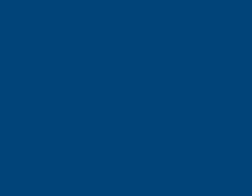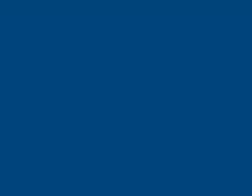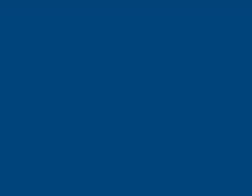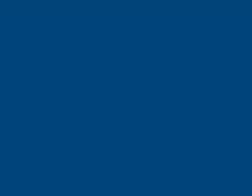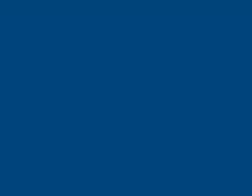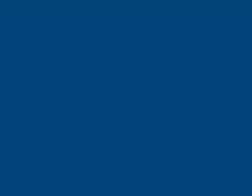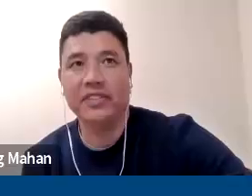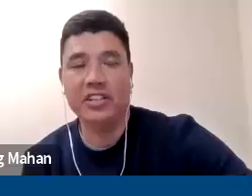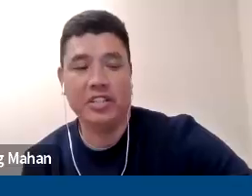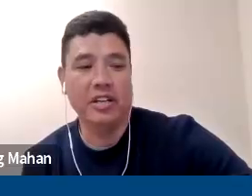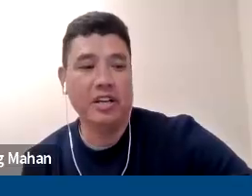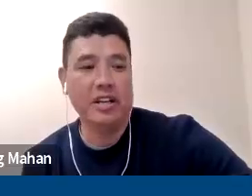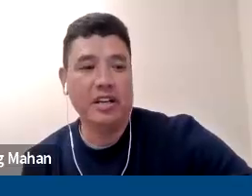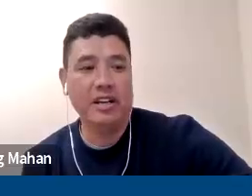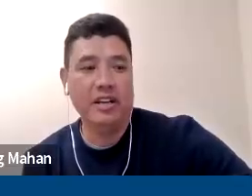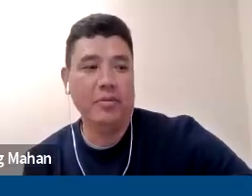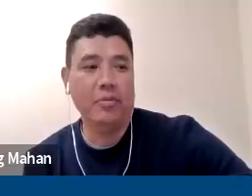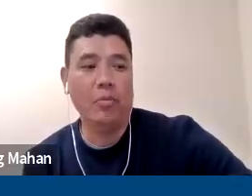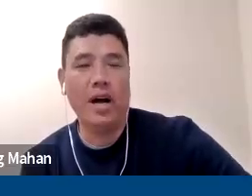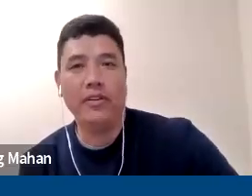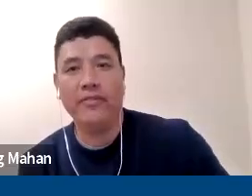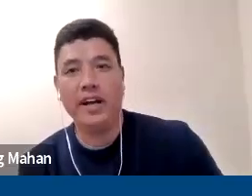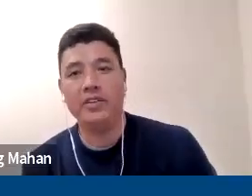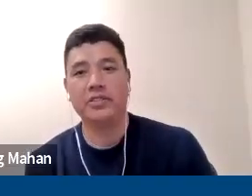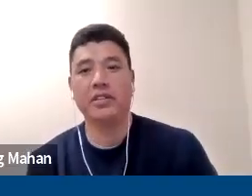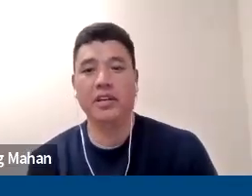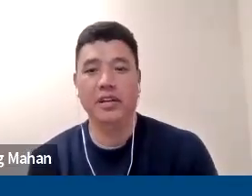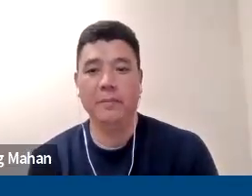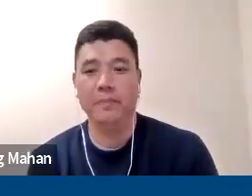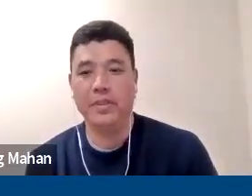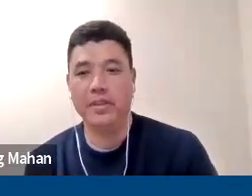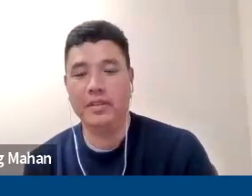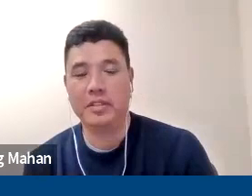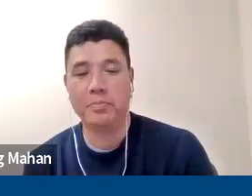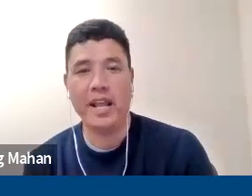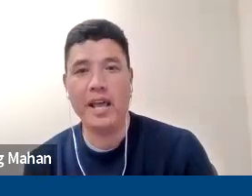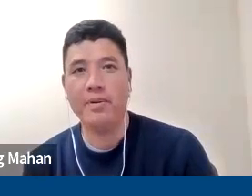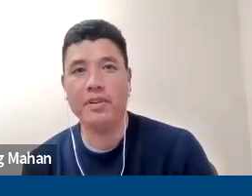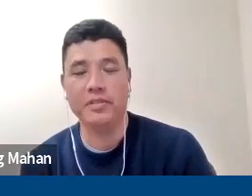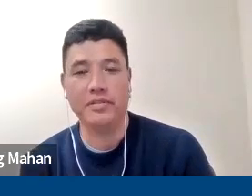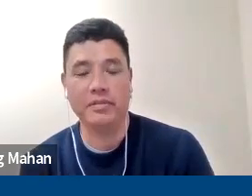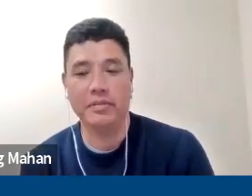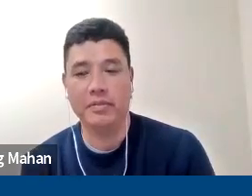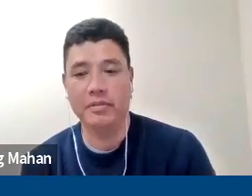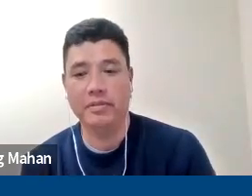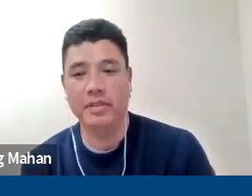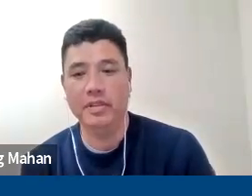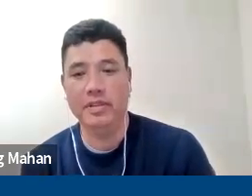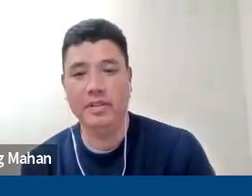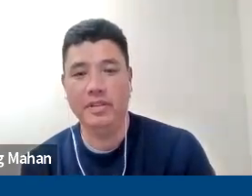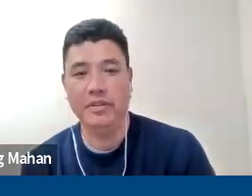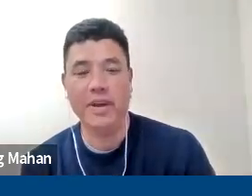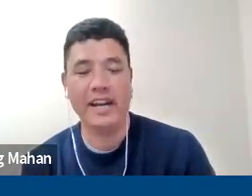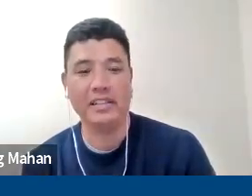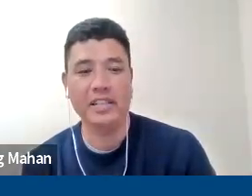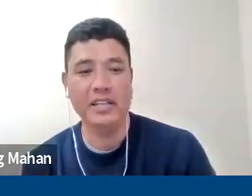guess she's asking about the difference in damage depending on the disaster.